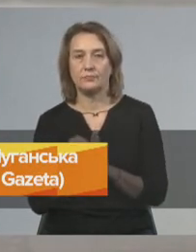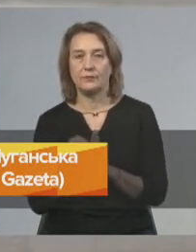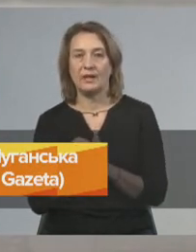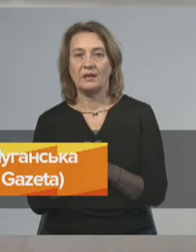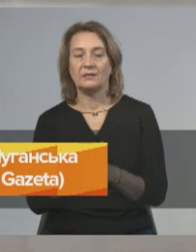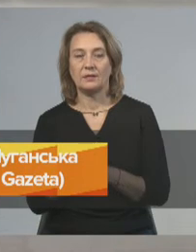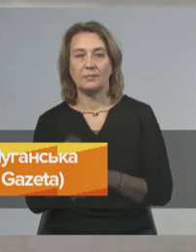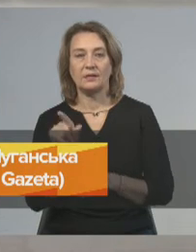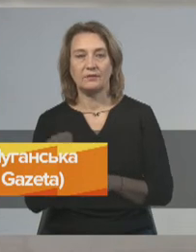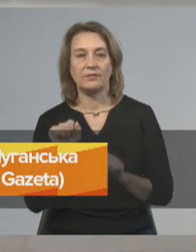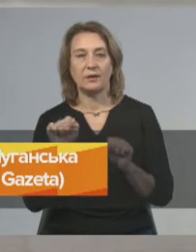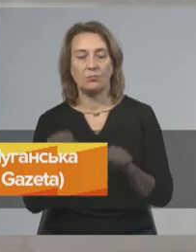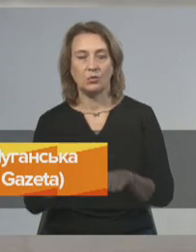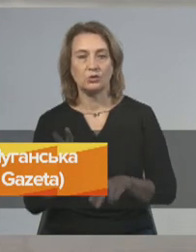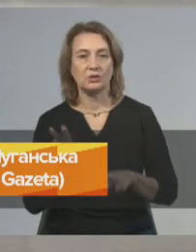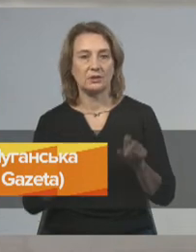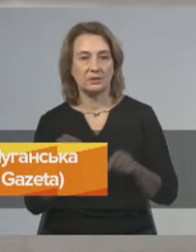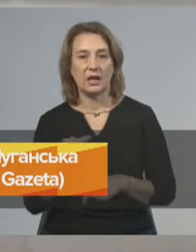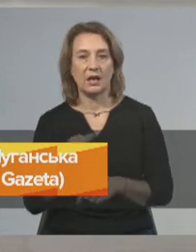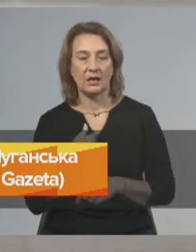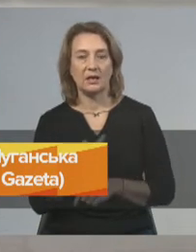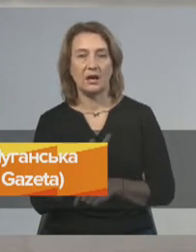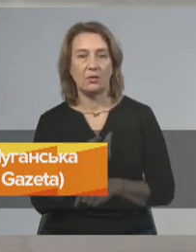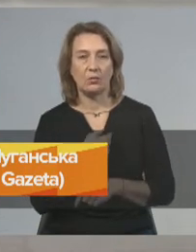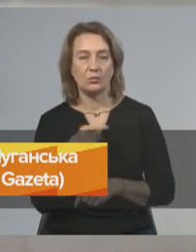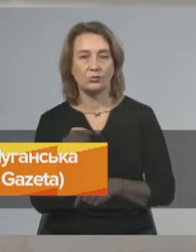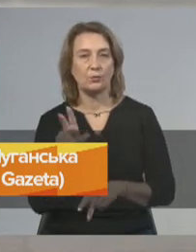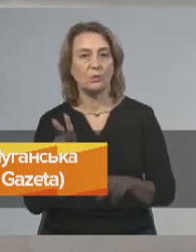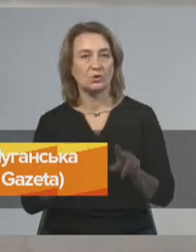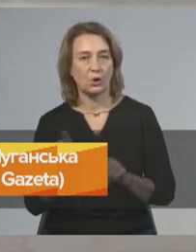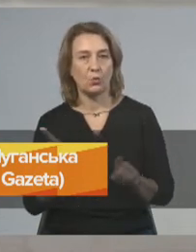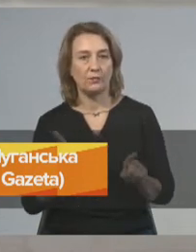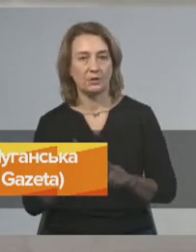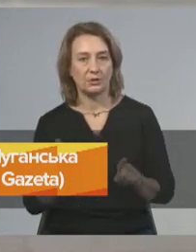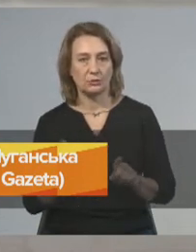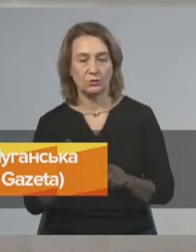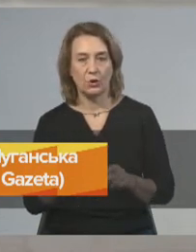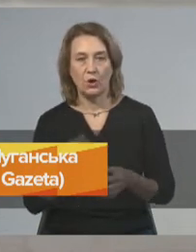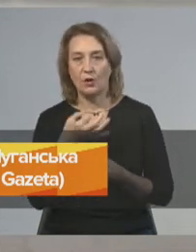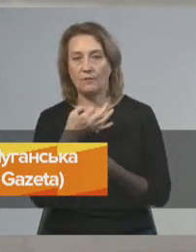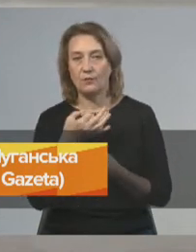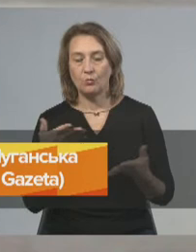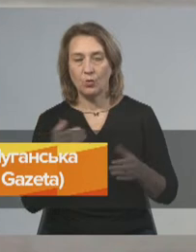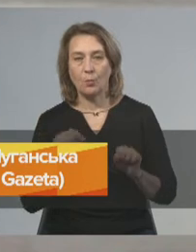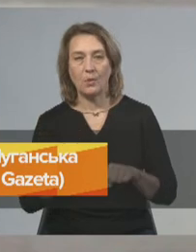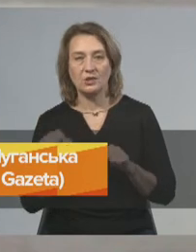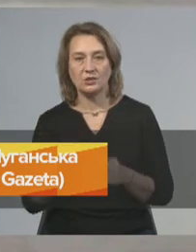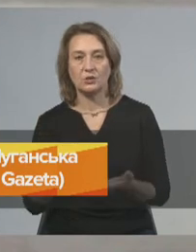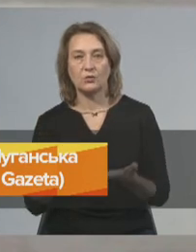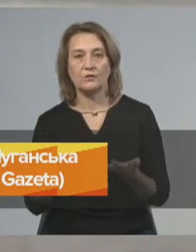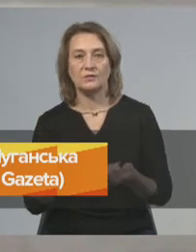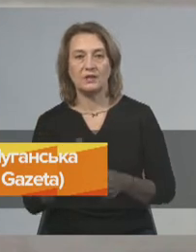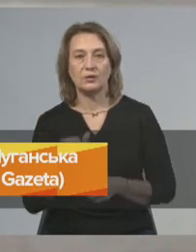elections you can count on us we will support you in place